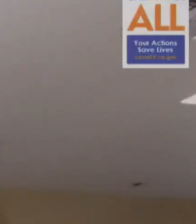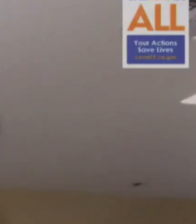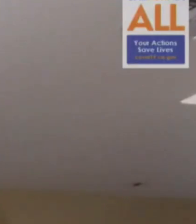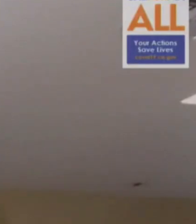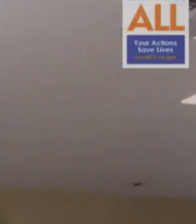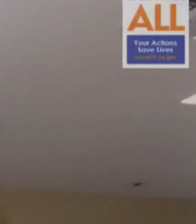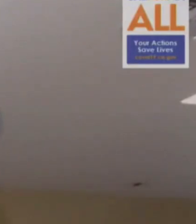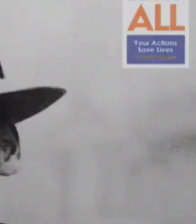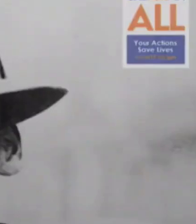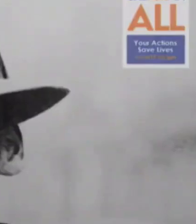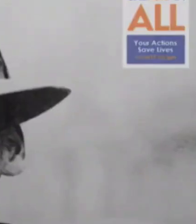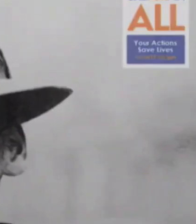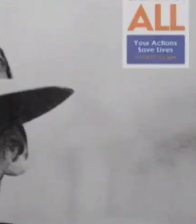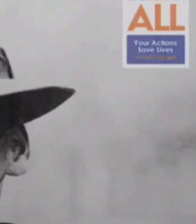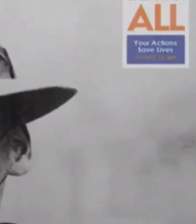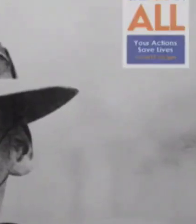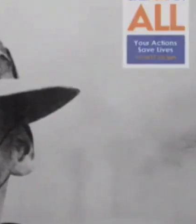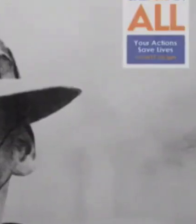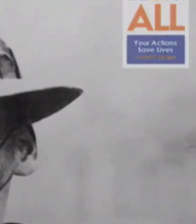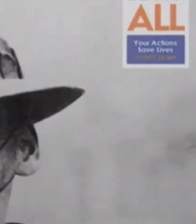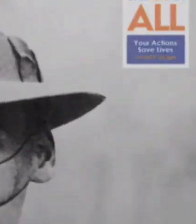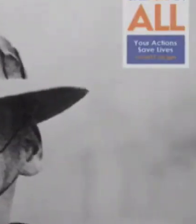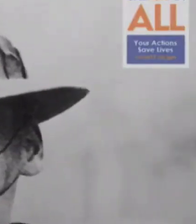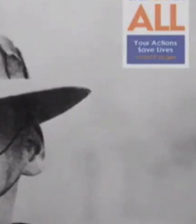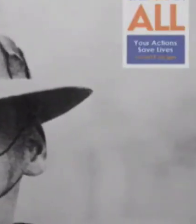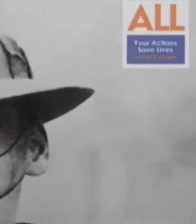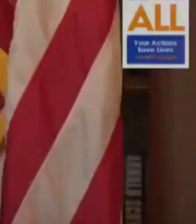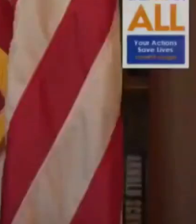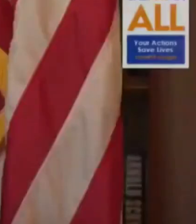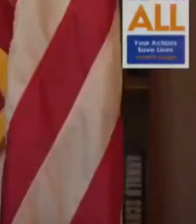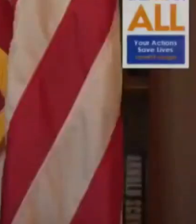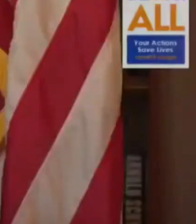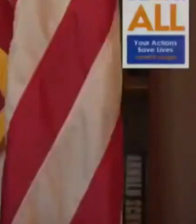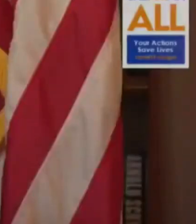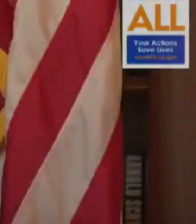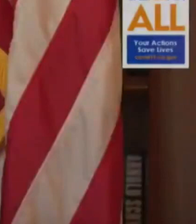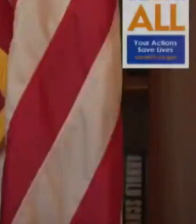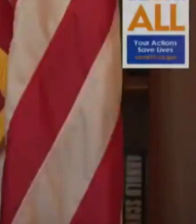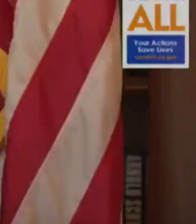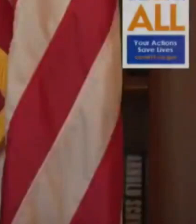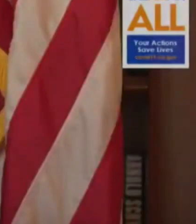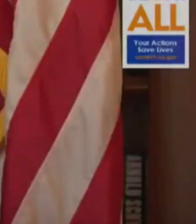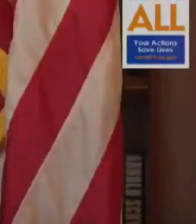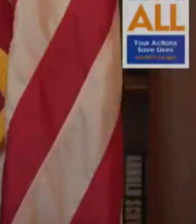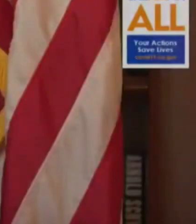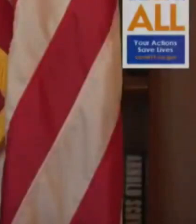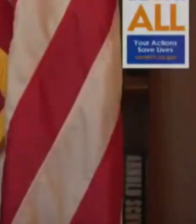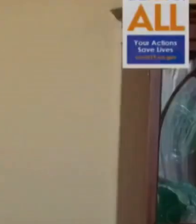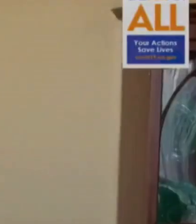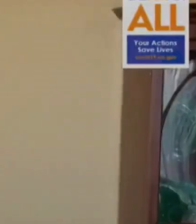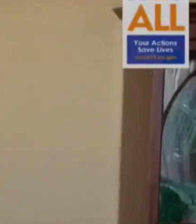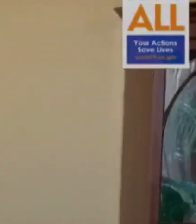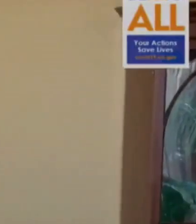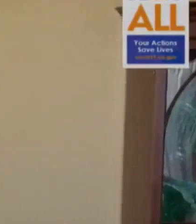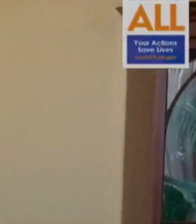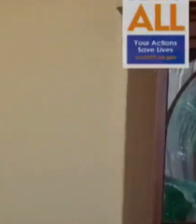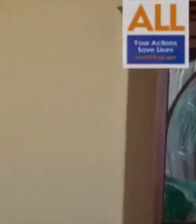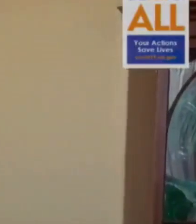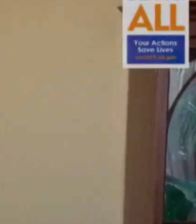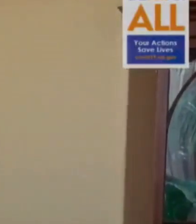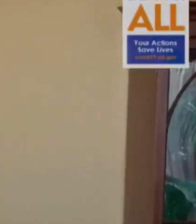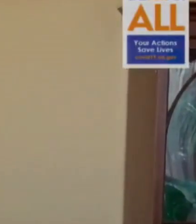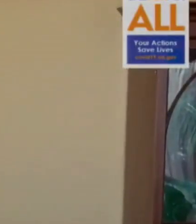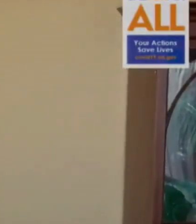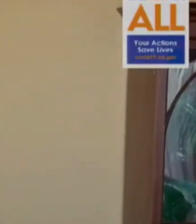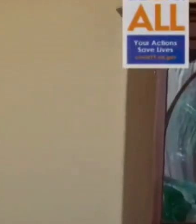have come a long way since the last pandemic. This is not about being weak. It's about fighting